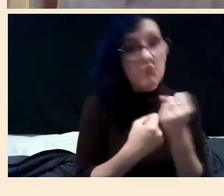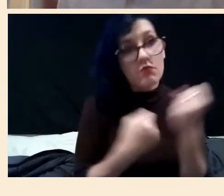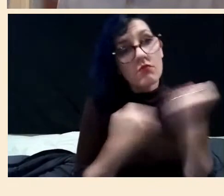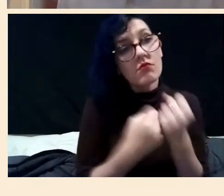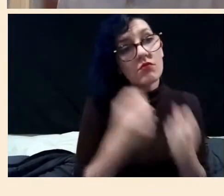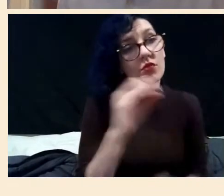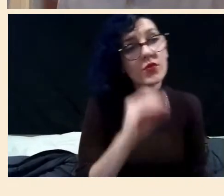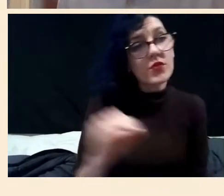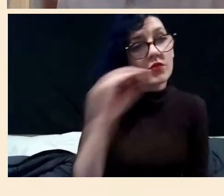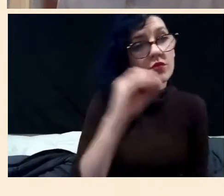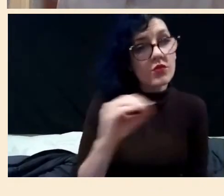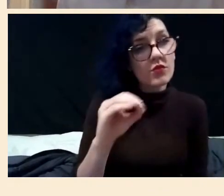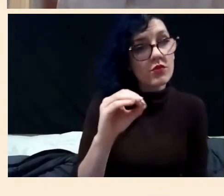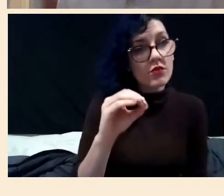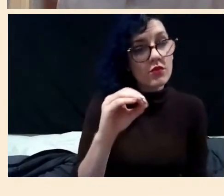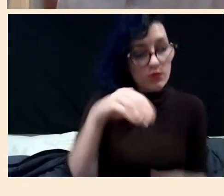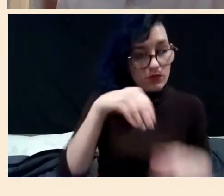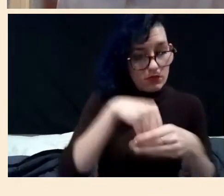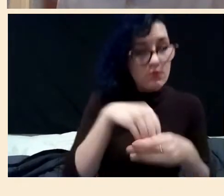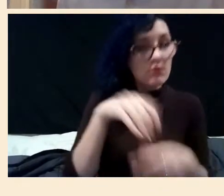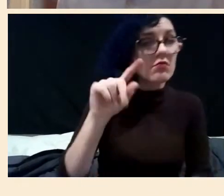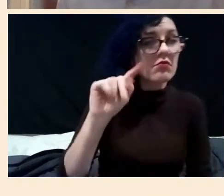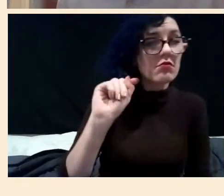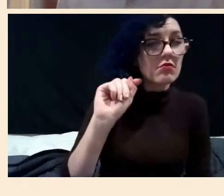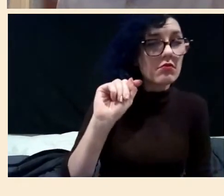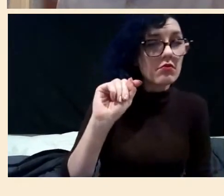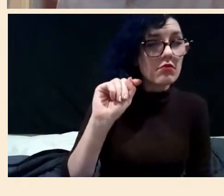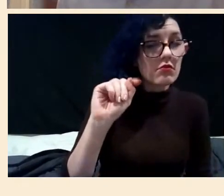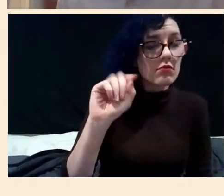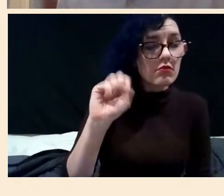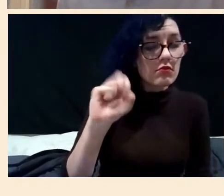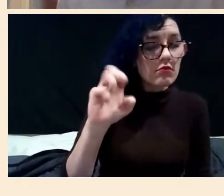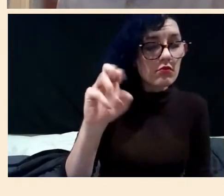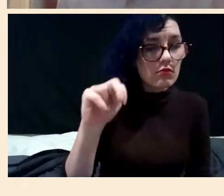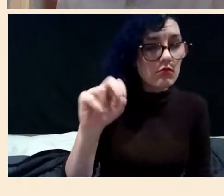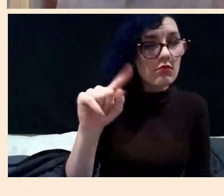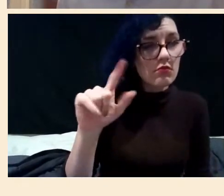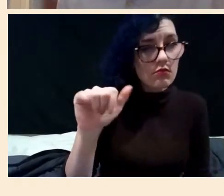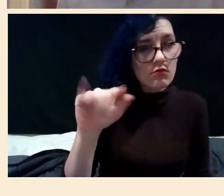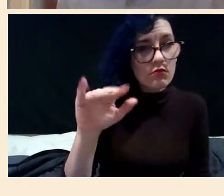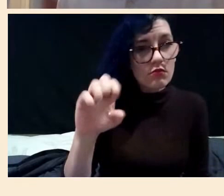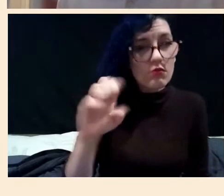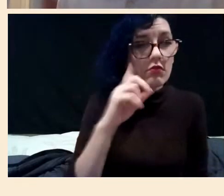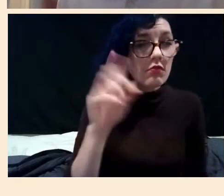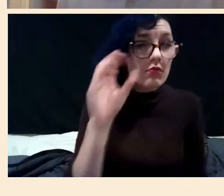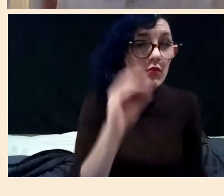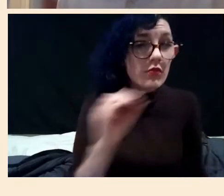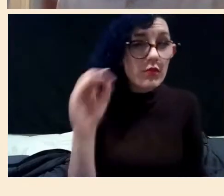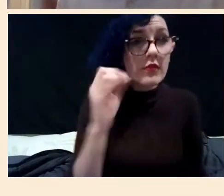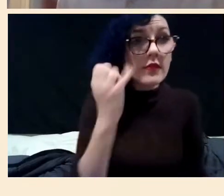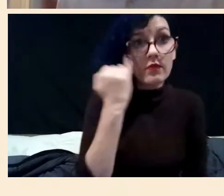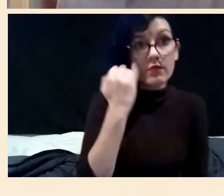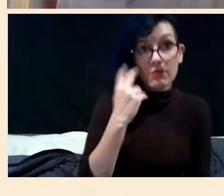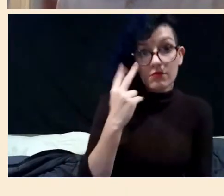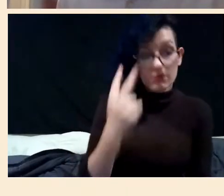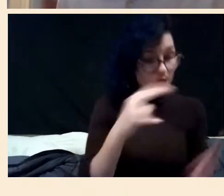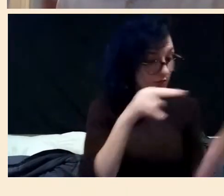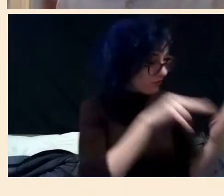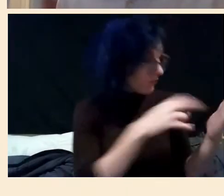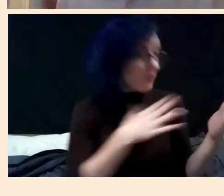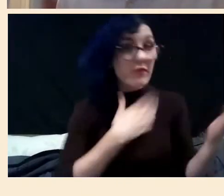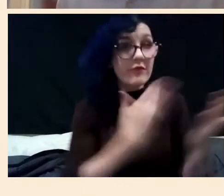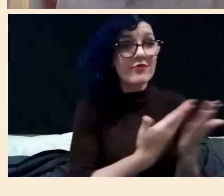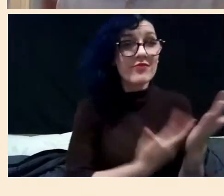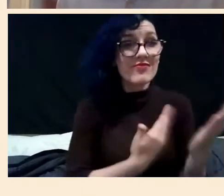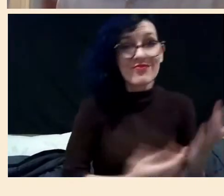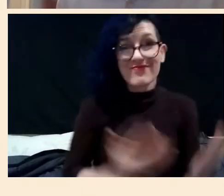Senate. And so I am running to be Oregon's Secretary of State. If folks look at my legislative record, they will find that from the very beginning, the